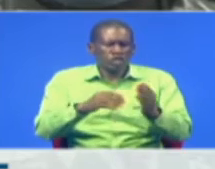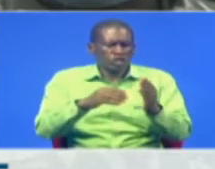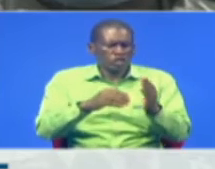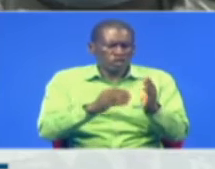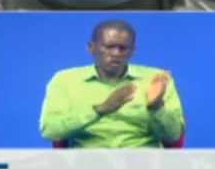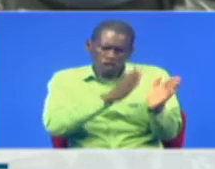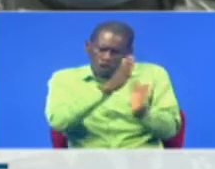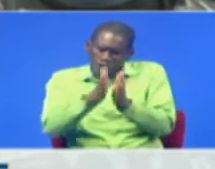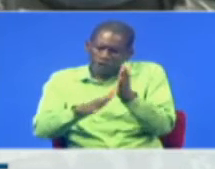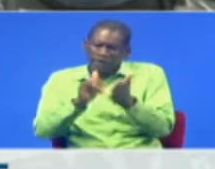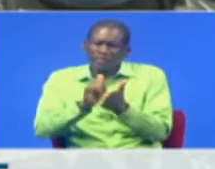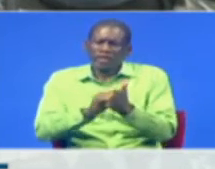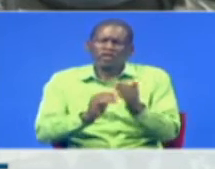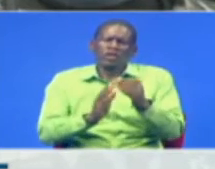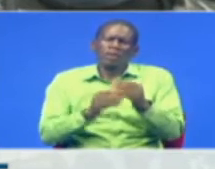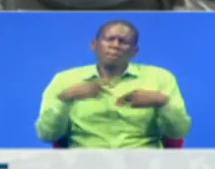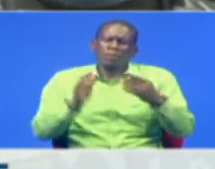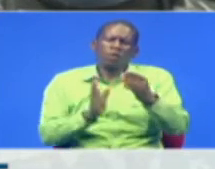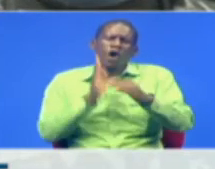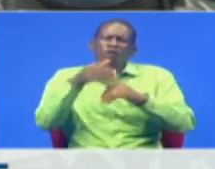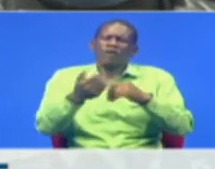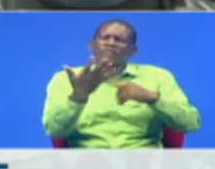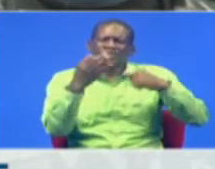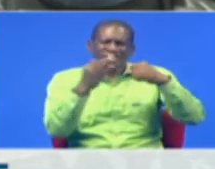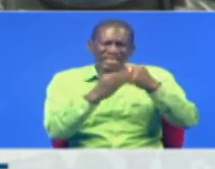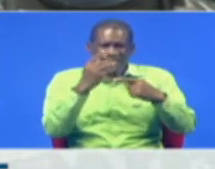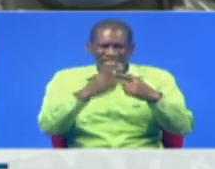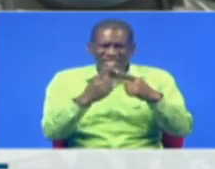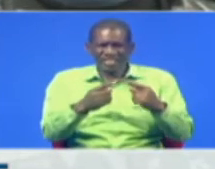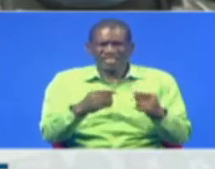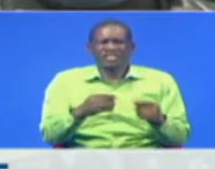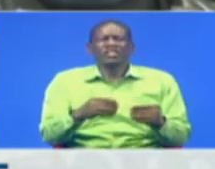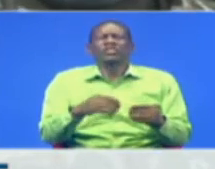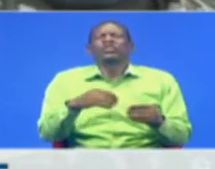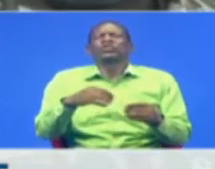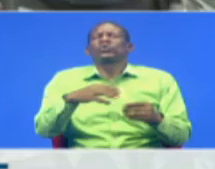over 58 should go home, I should have been working from home